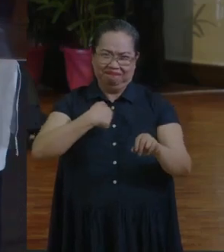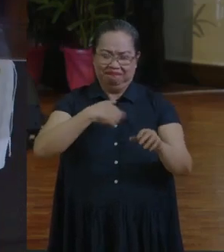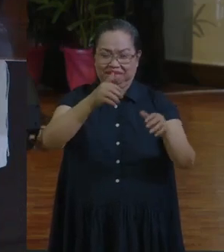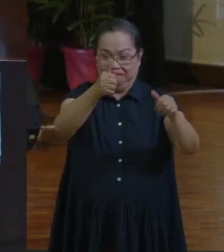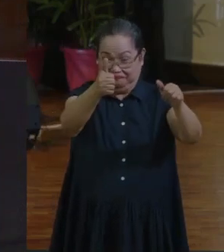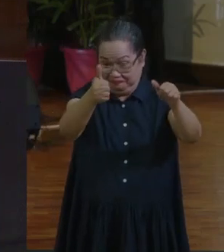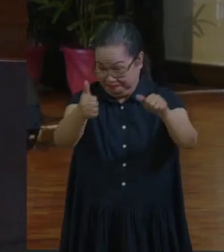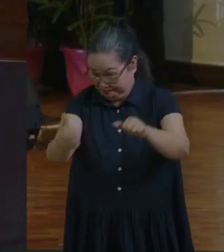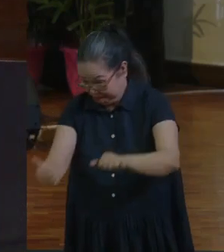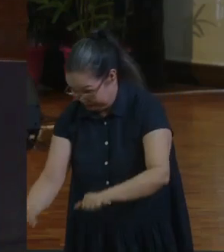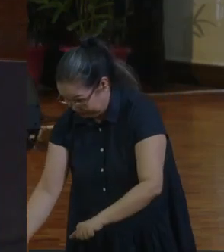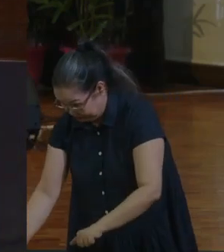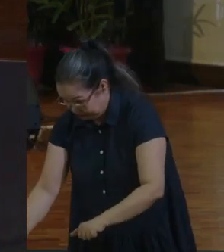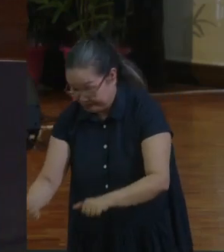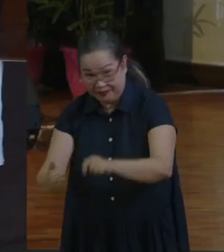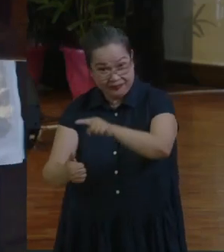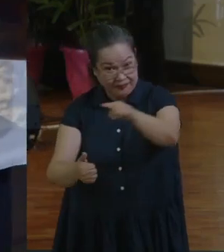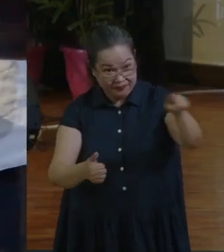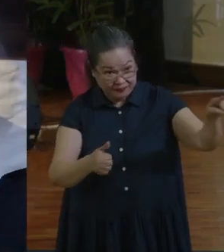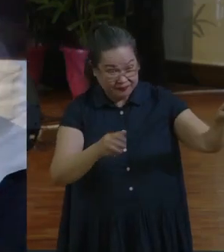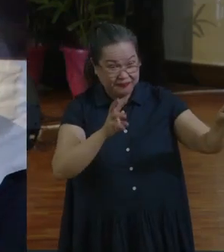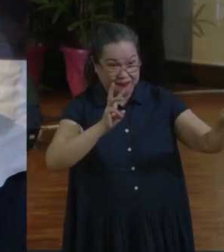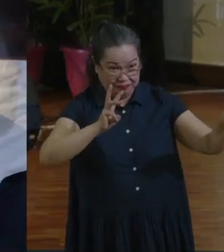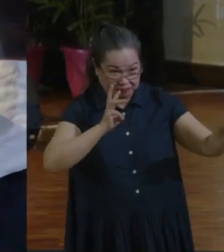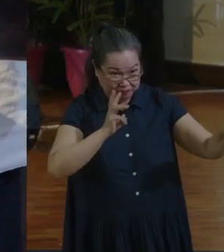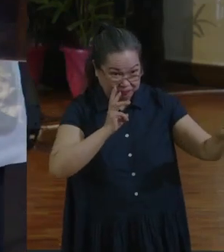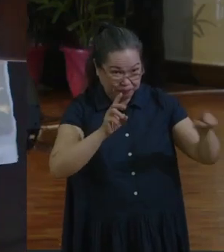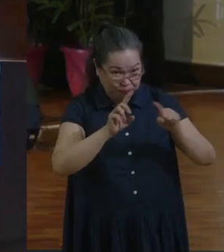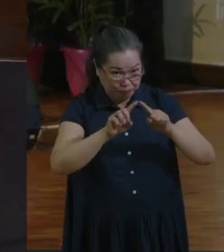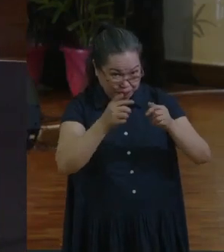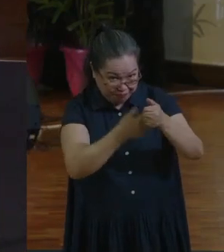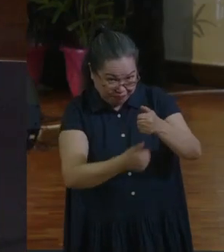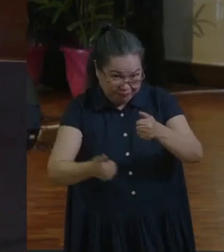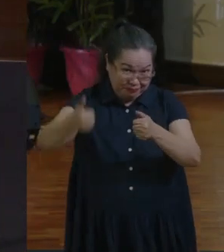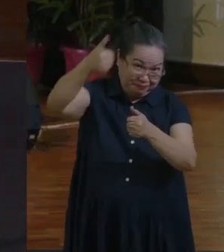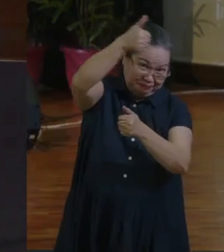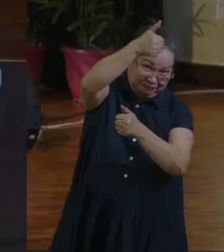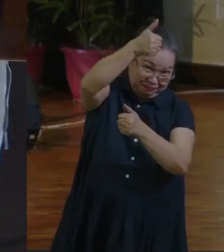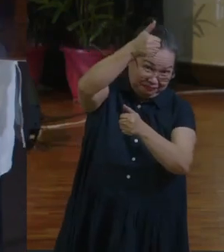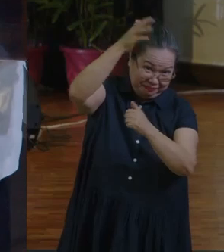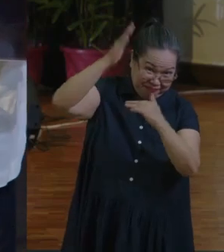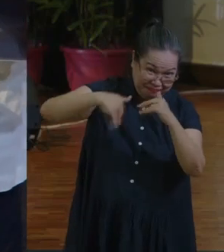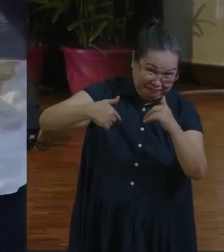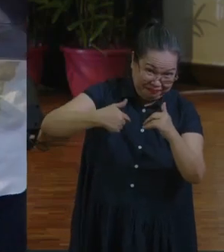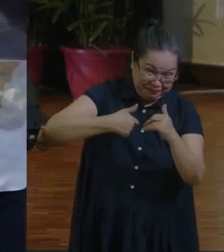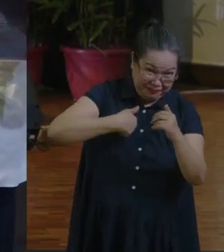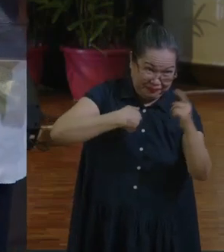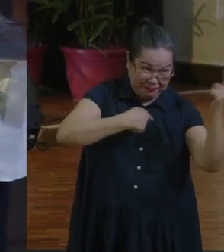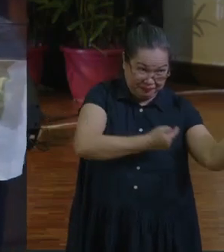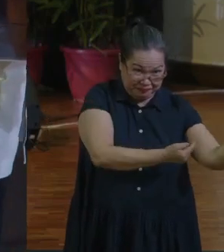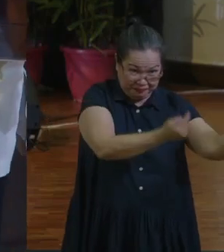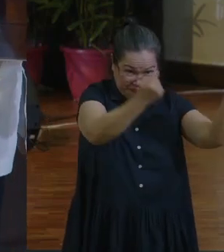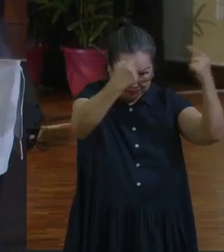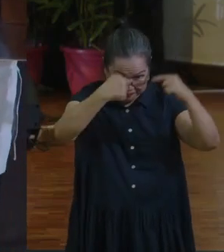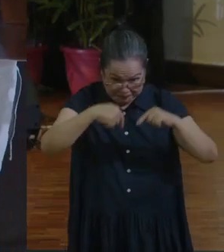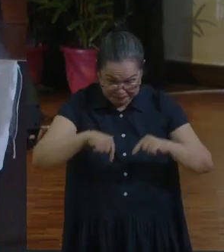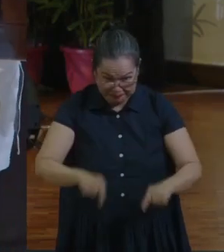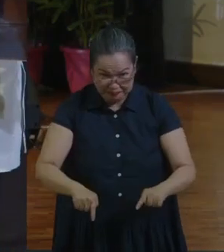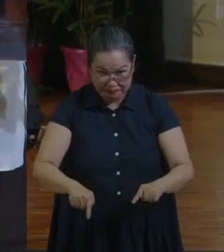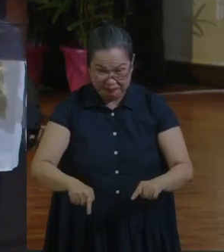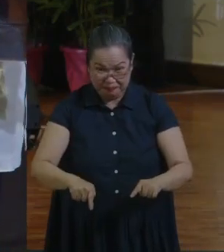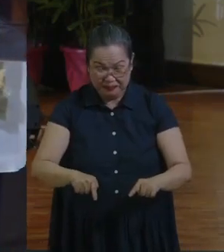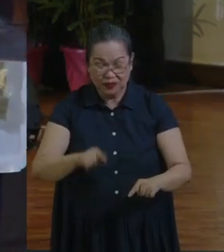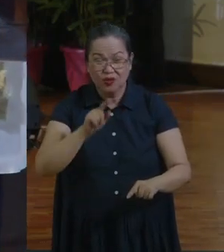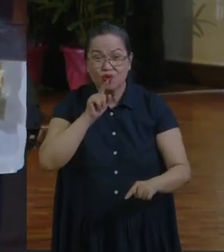with water, but he who is mightier than I is coming, the strap